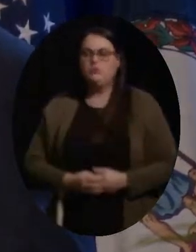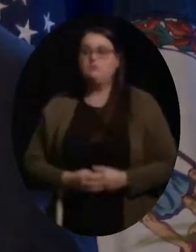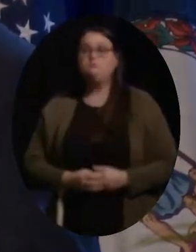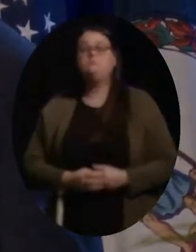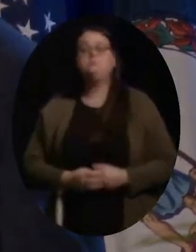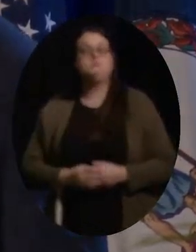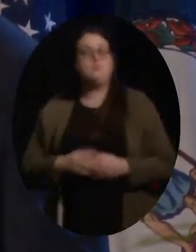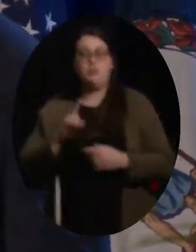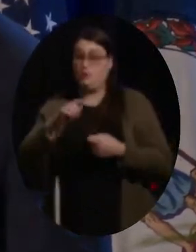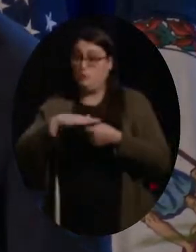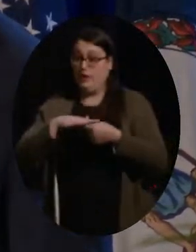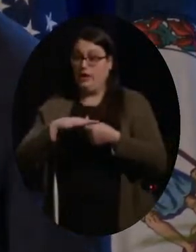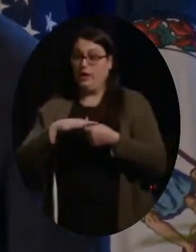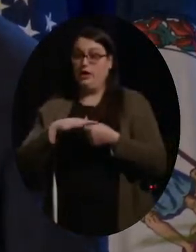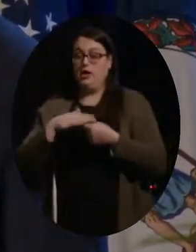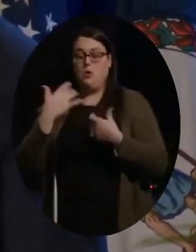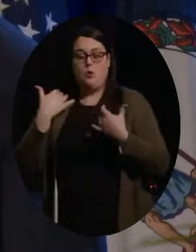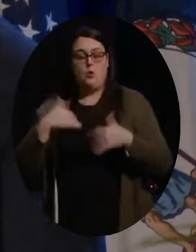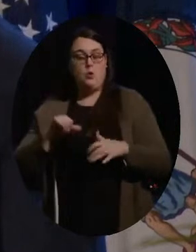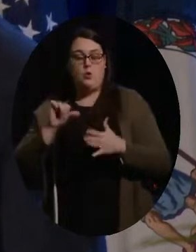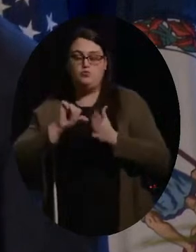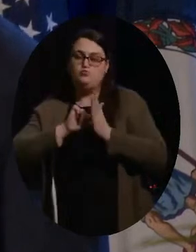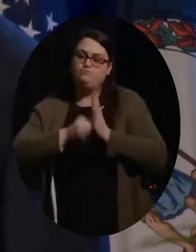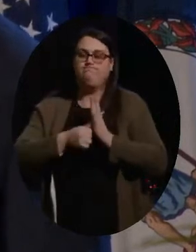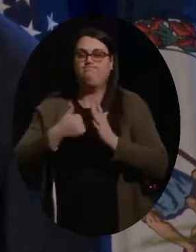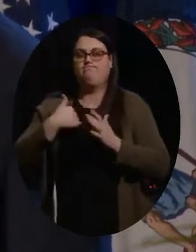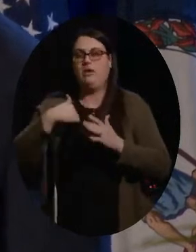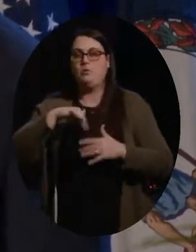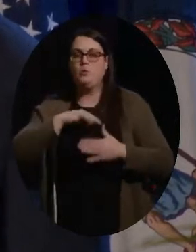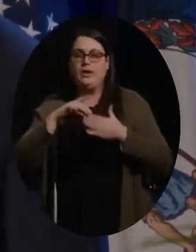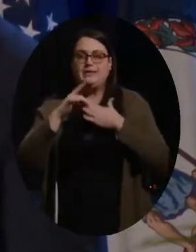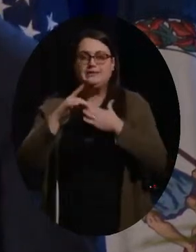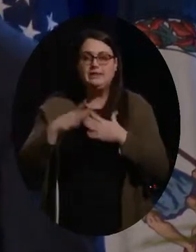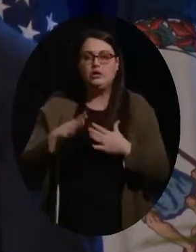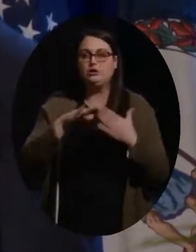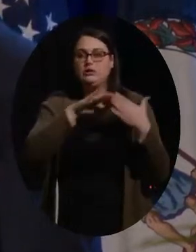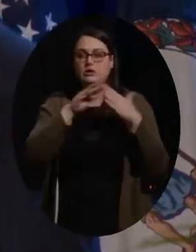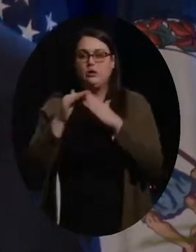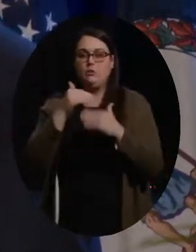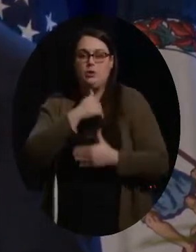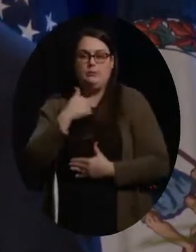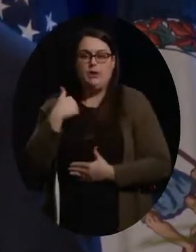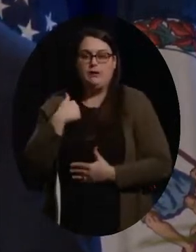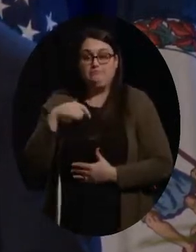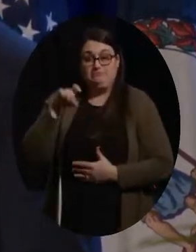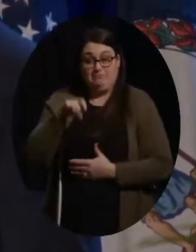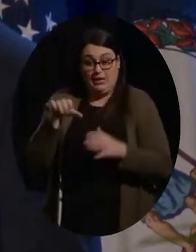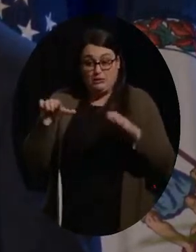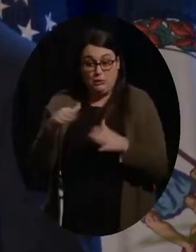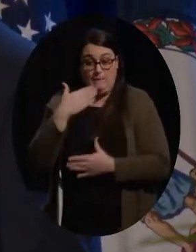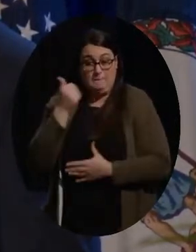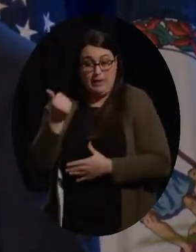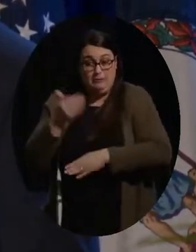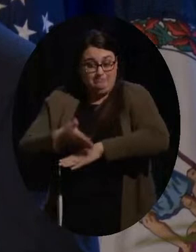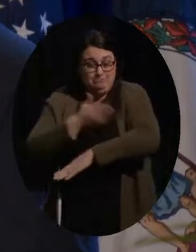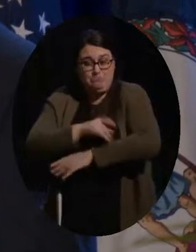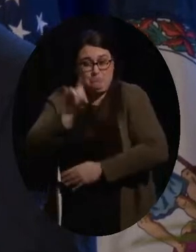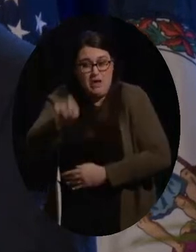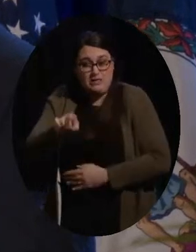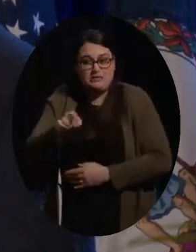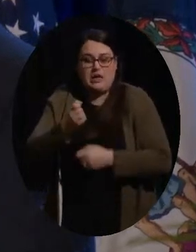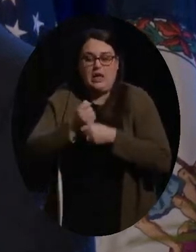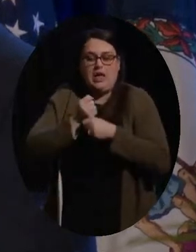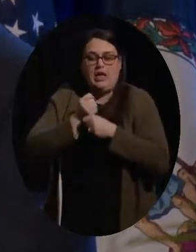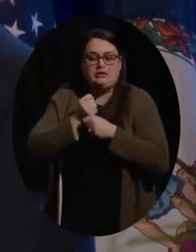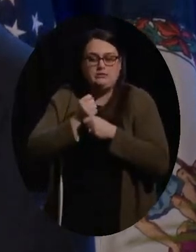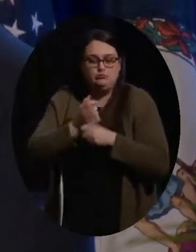But if there's one area that I walked away realizing that we as leaders and as community members must do a better job of, it's expressing